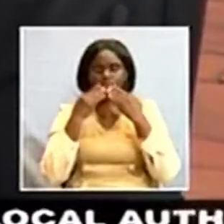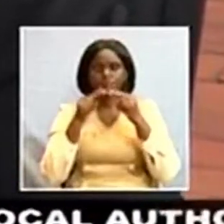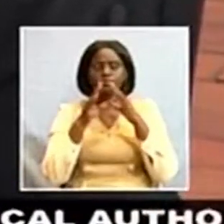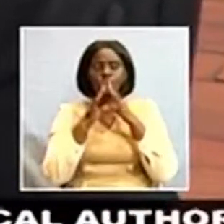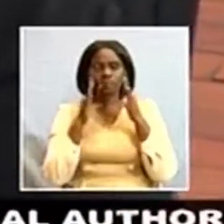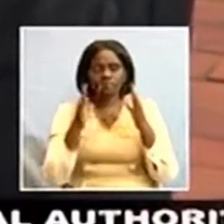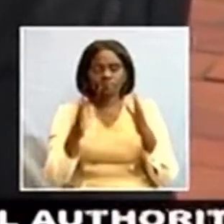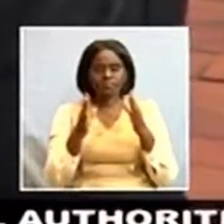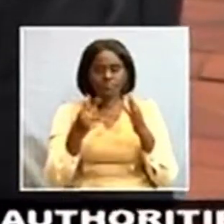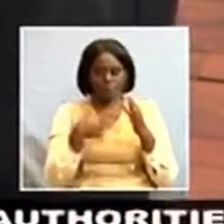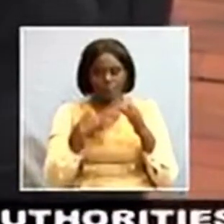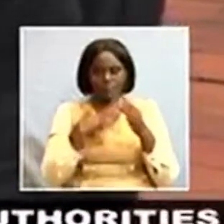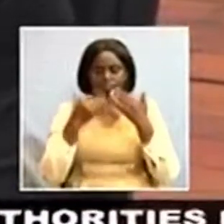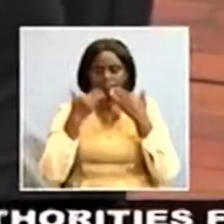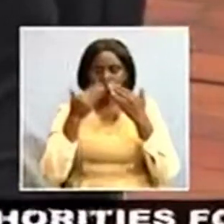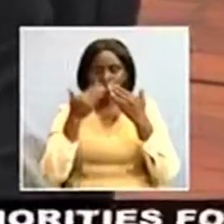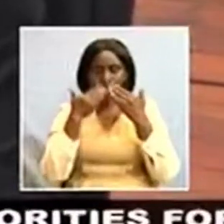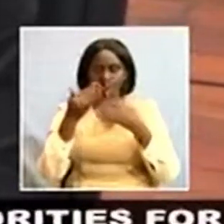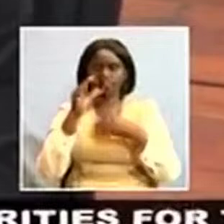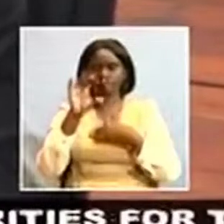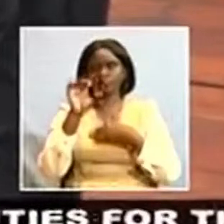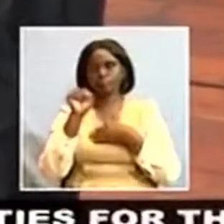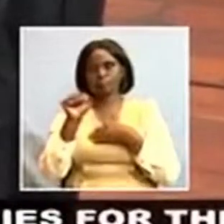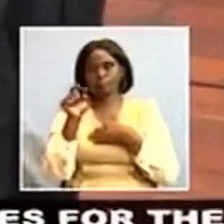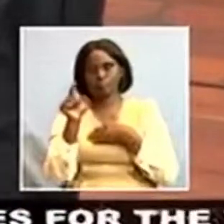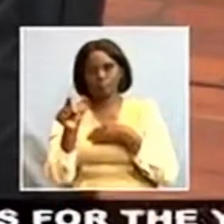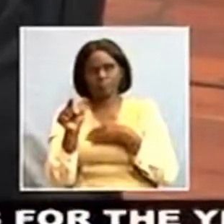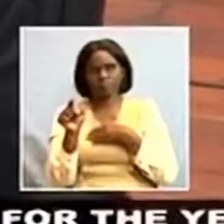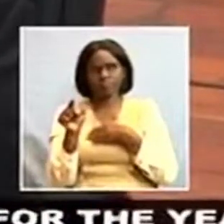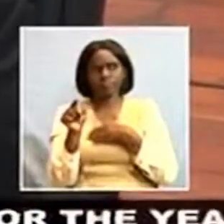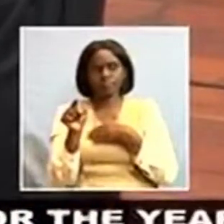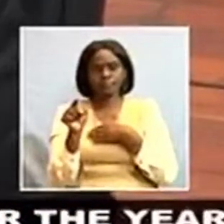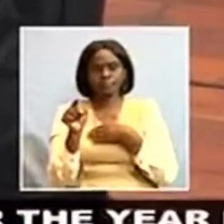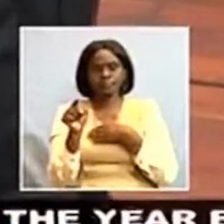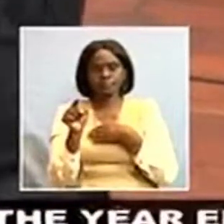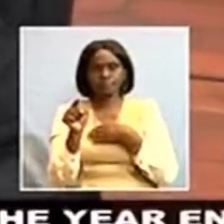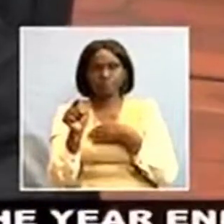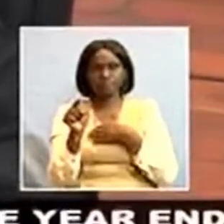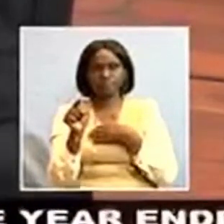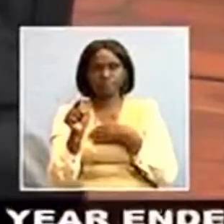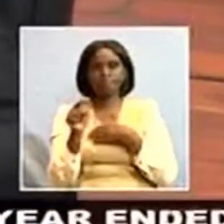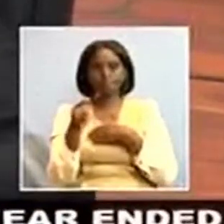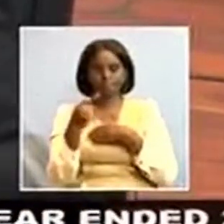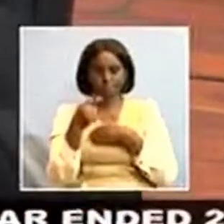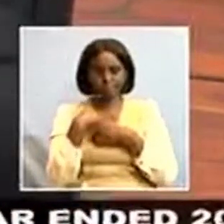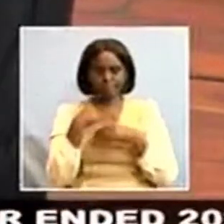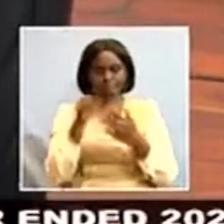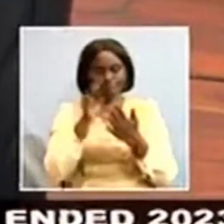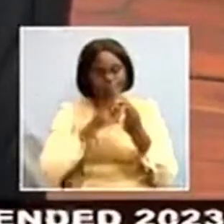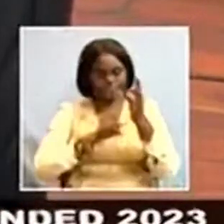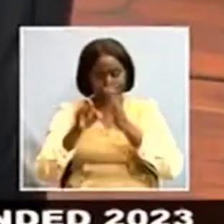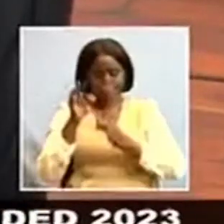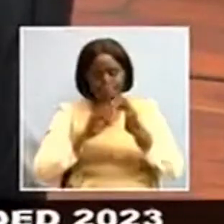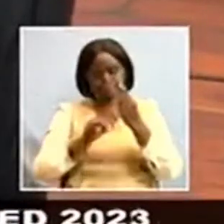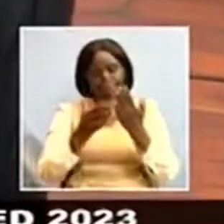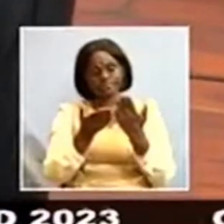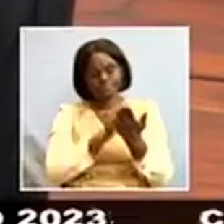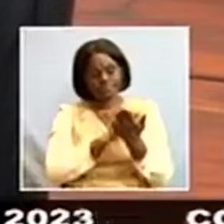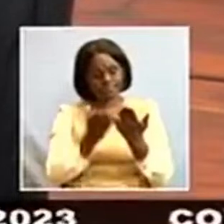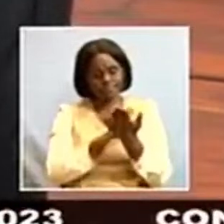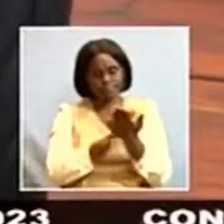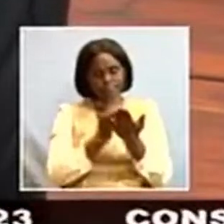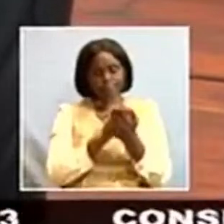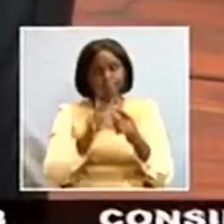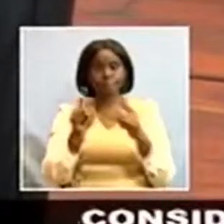And I would like to thank the CS for having taken us through. However,